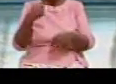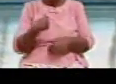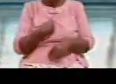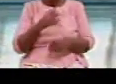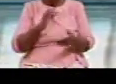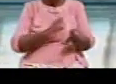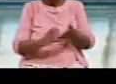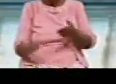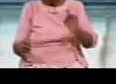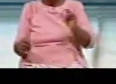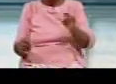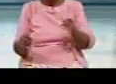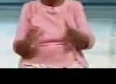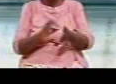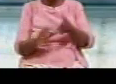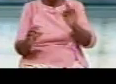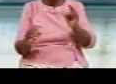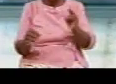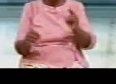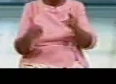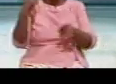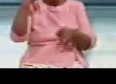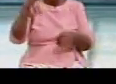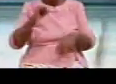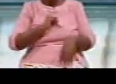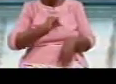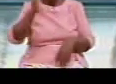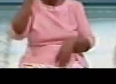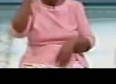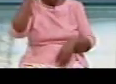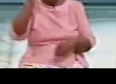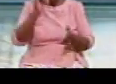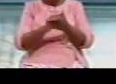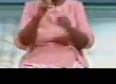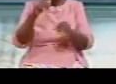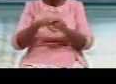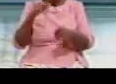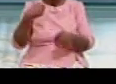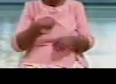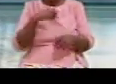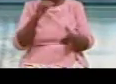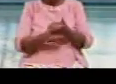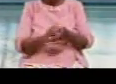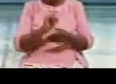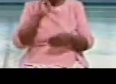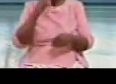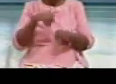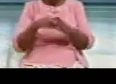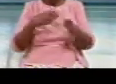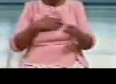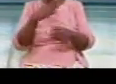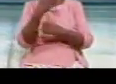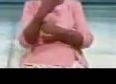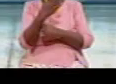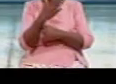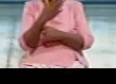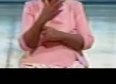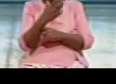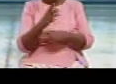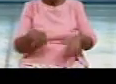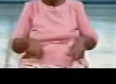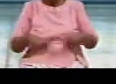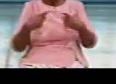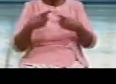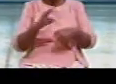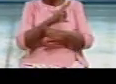verse 18, it says, for I know that in me, that is in my flesh, dwelleth no good thing.